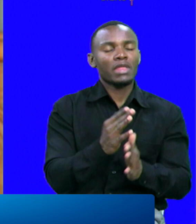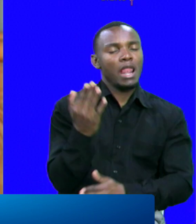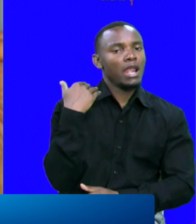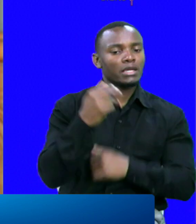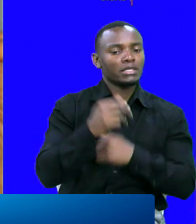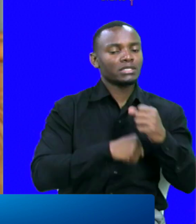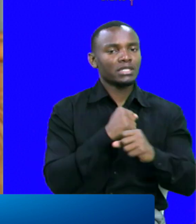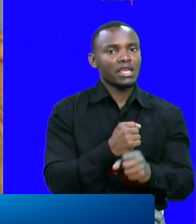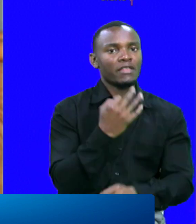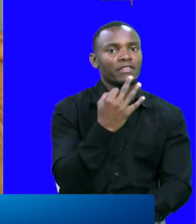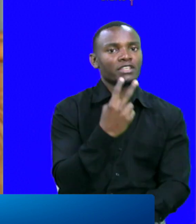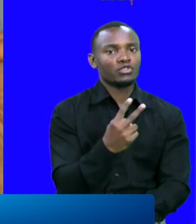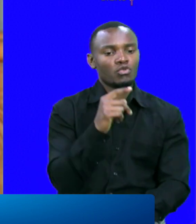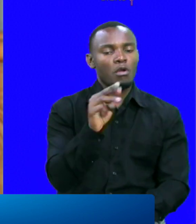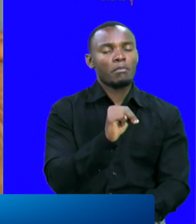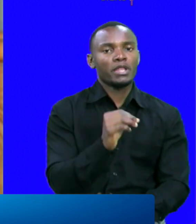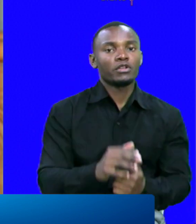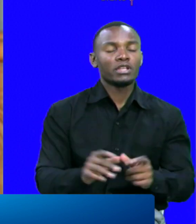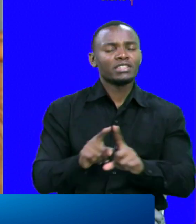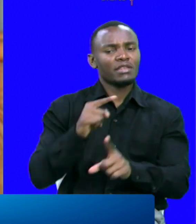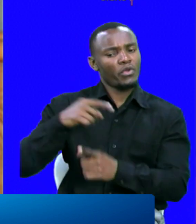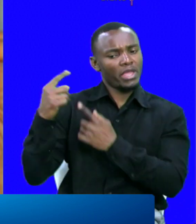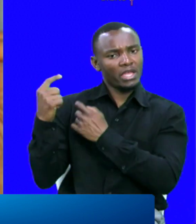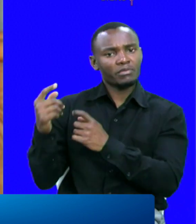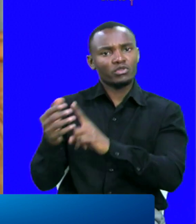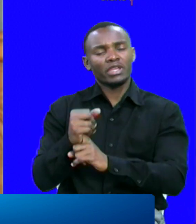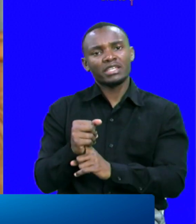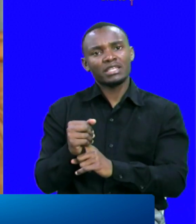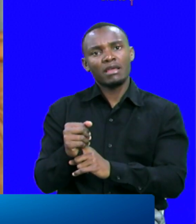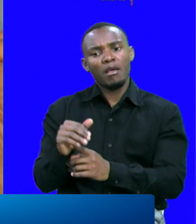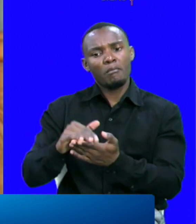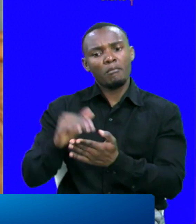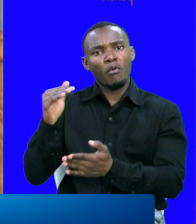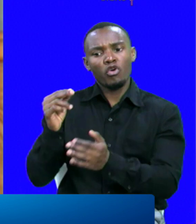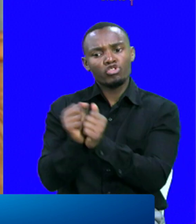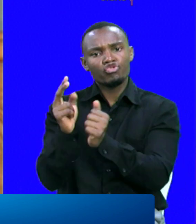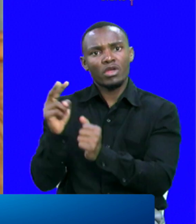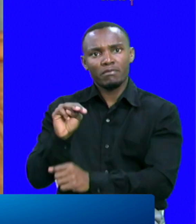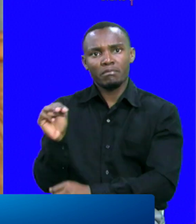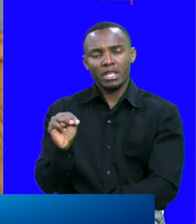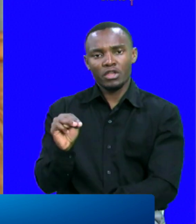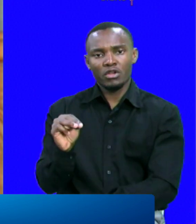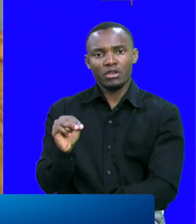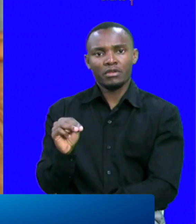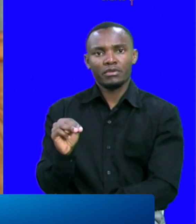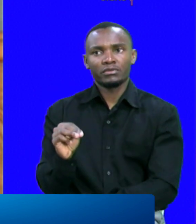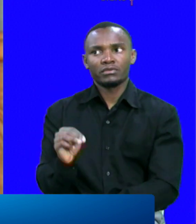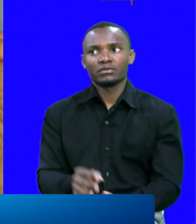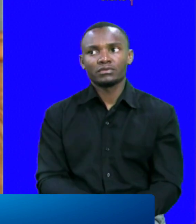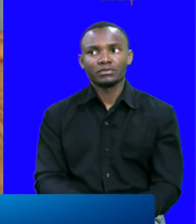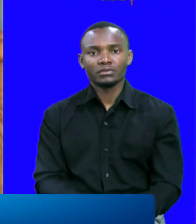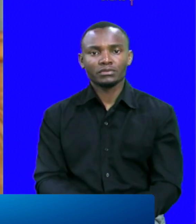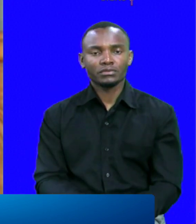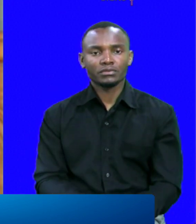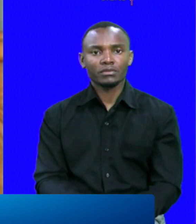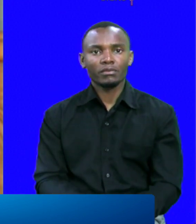estimate a yield of 44 million bags in this season, compared to